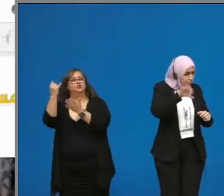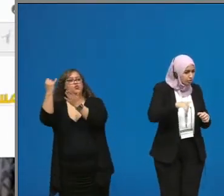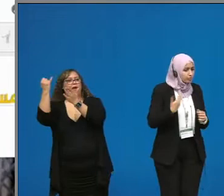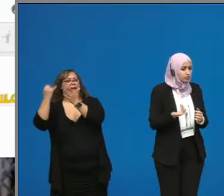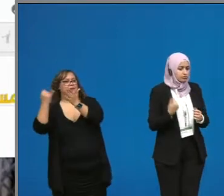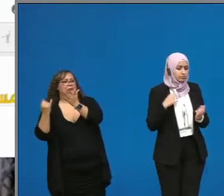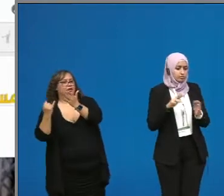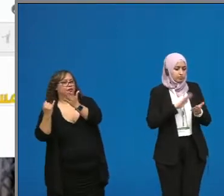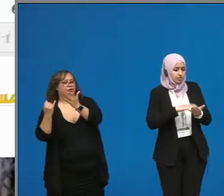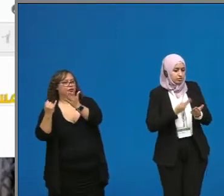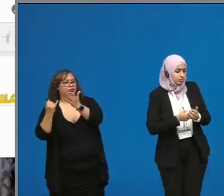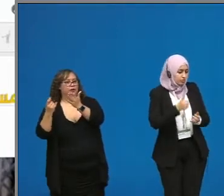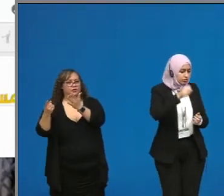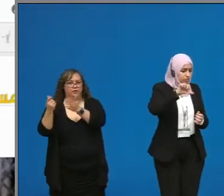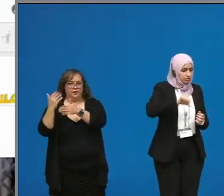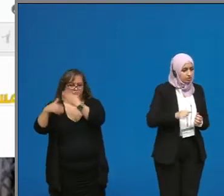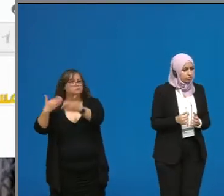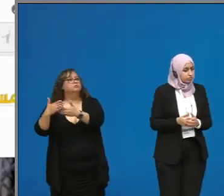and we're very excited about this.